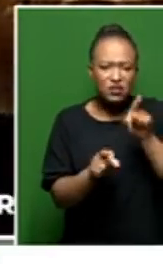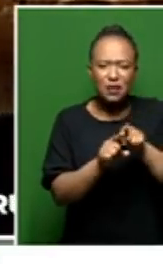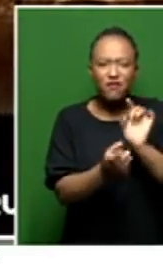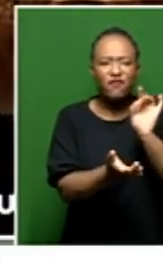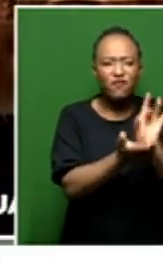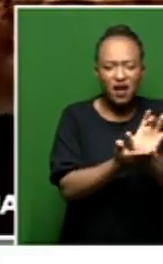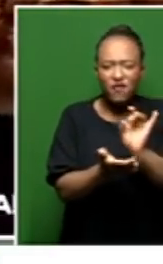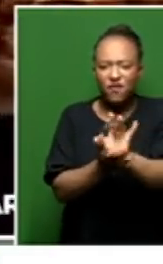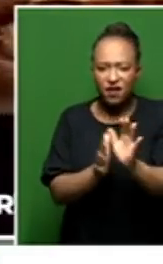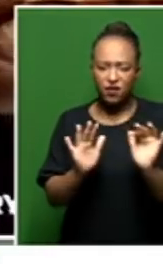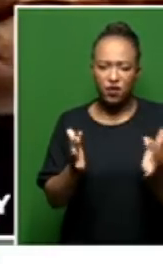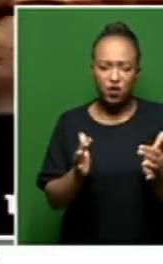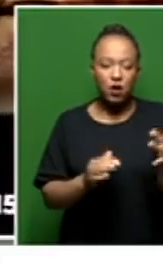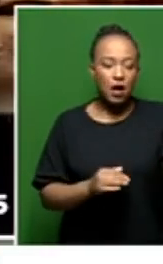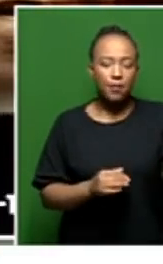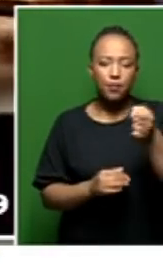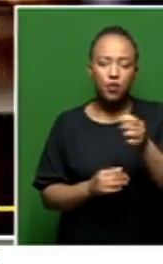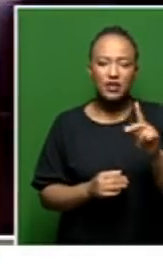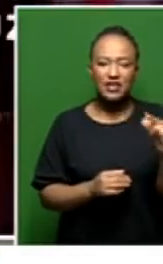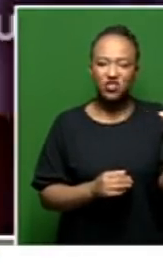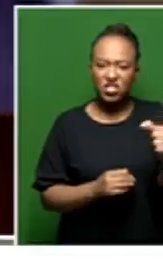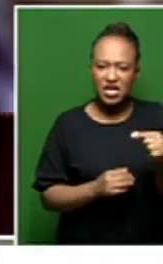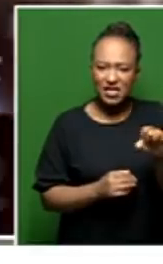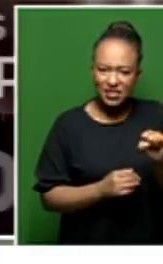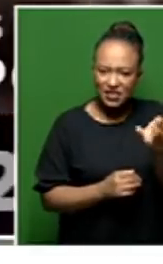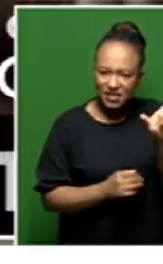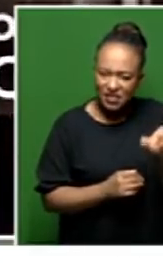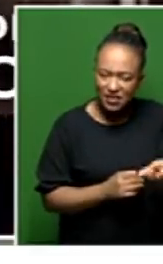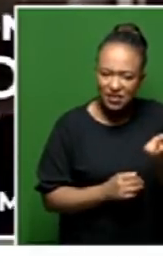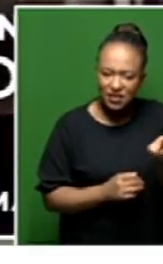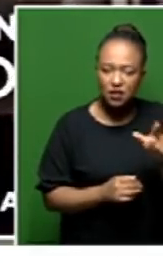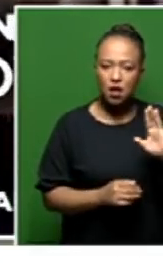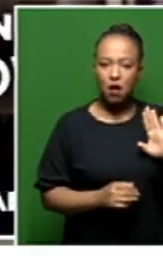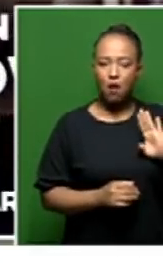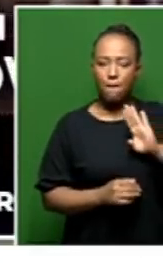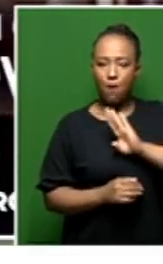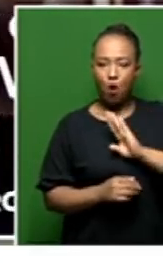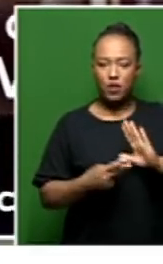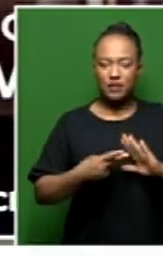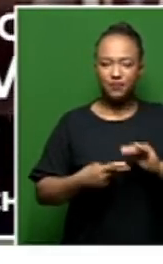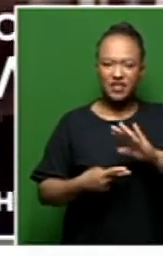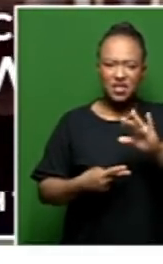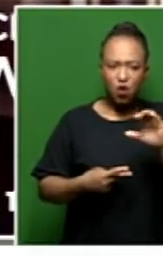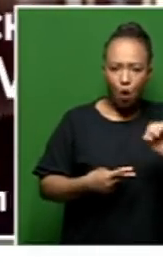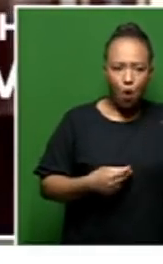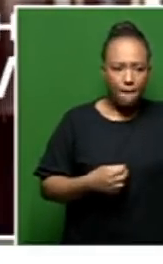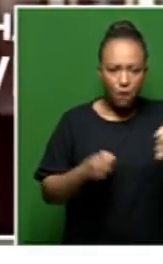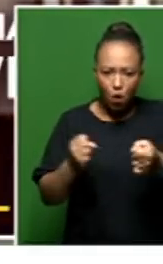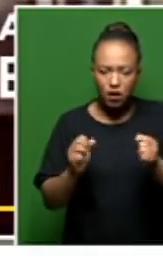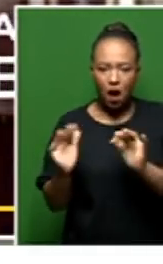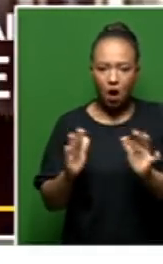fired, appointment of DGs, appointment of boards and CEOs of